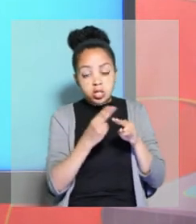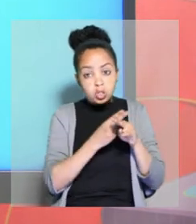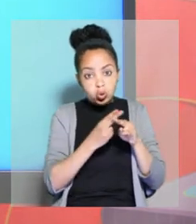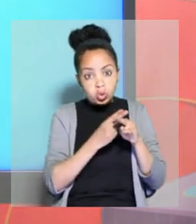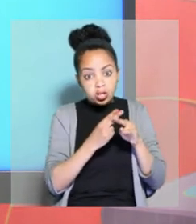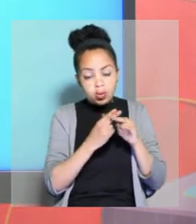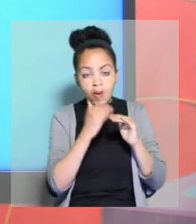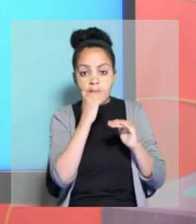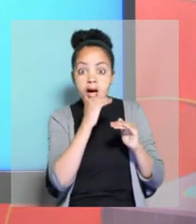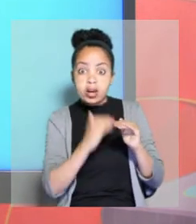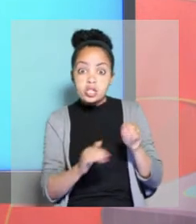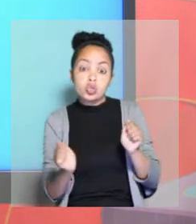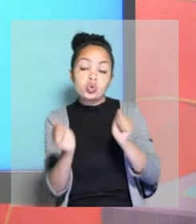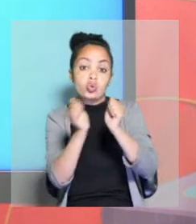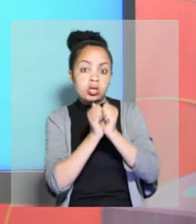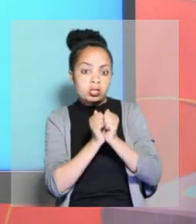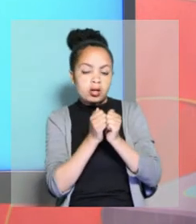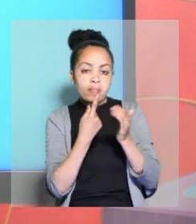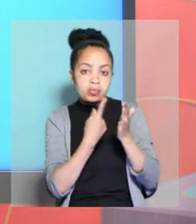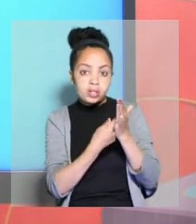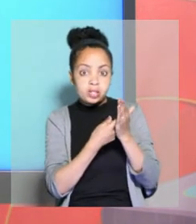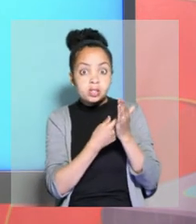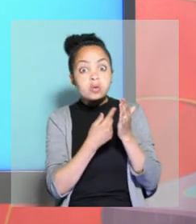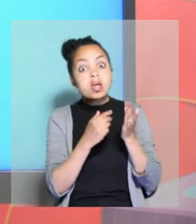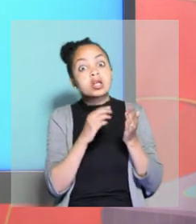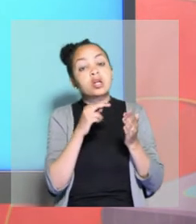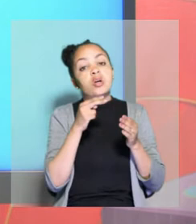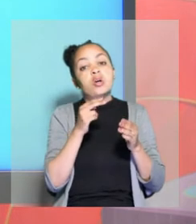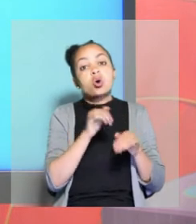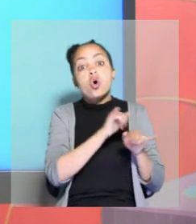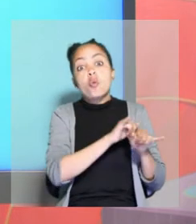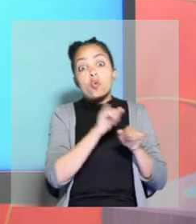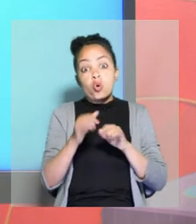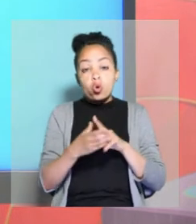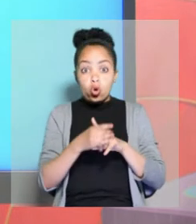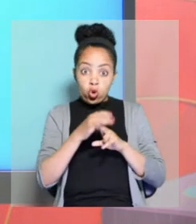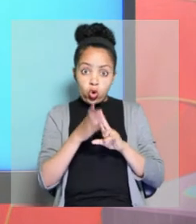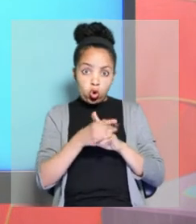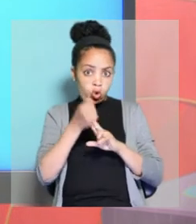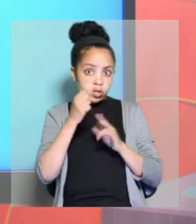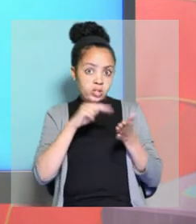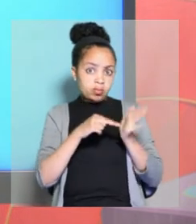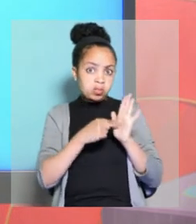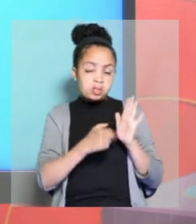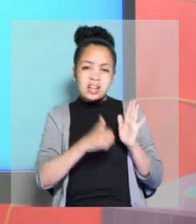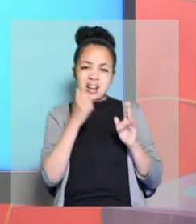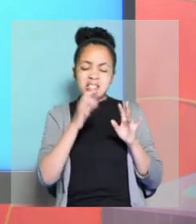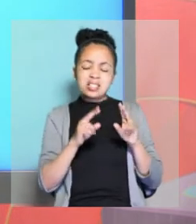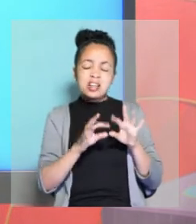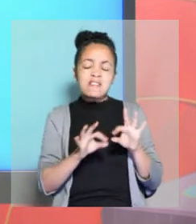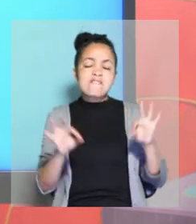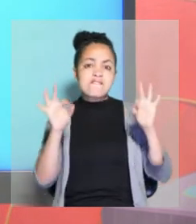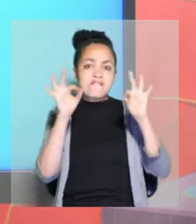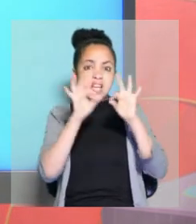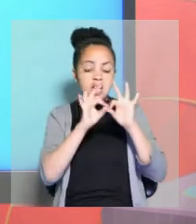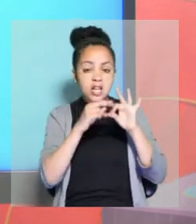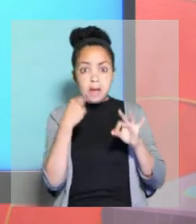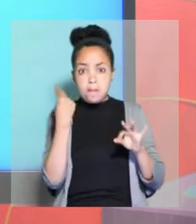arranged together. This one is what is homologous pair. Another very important point